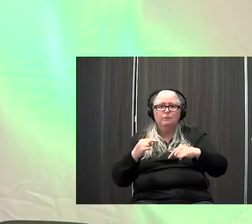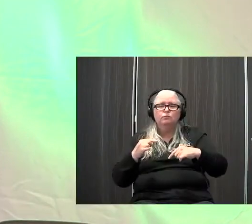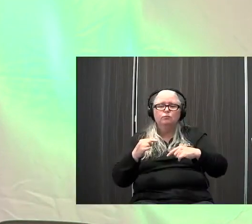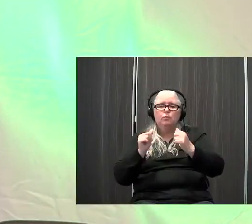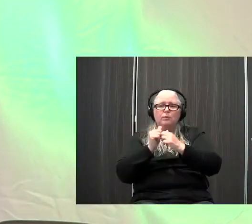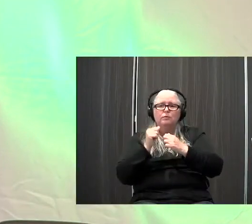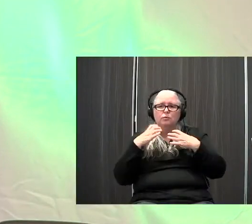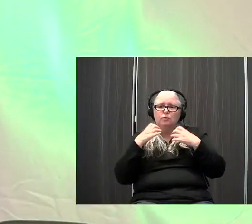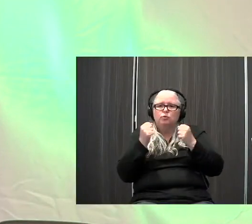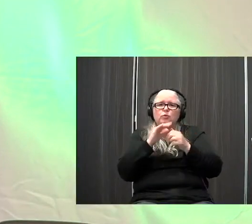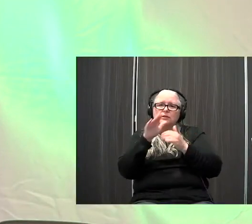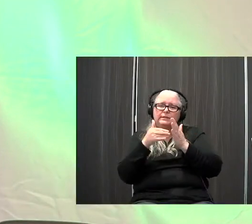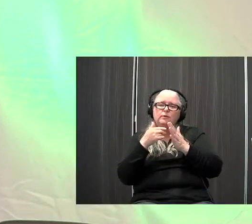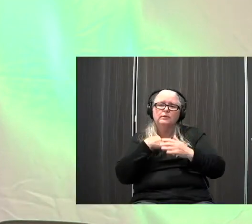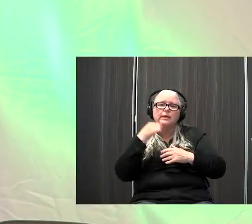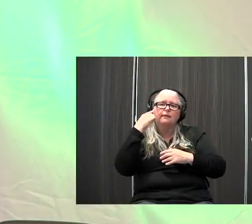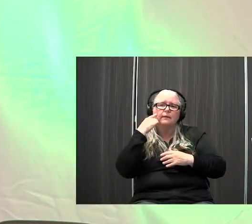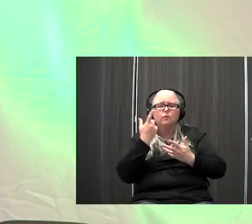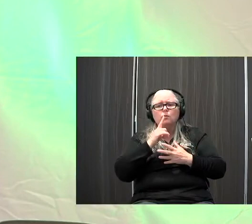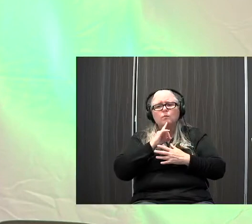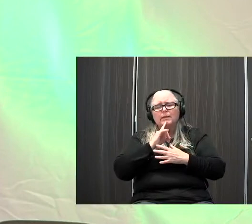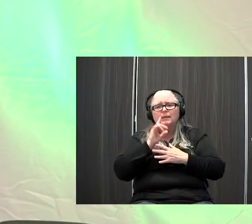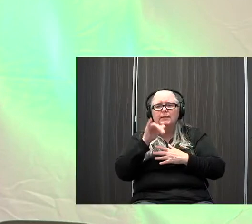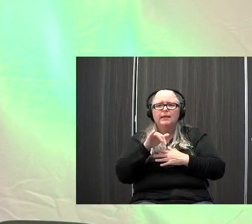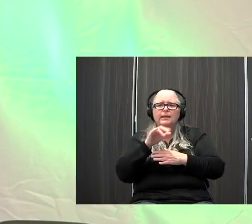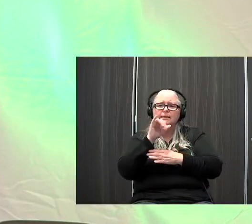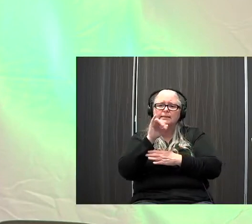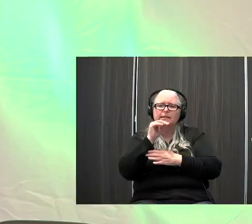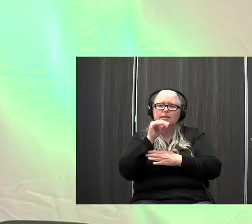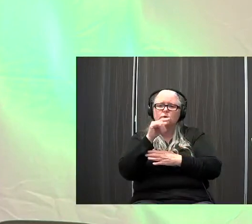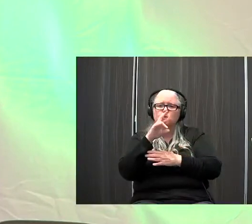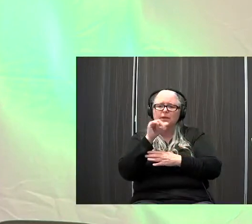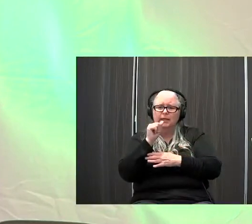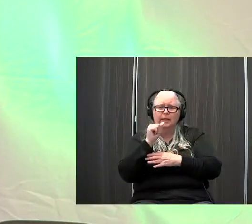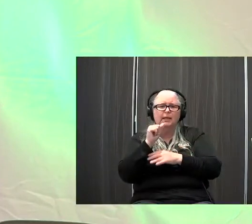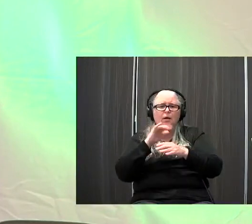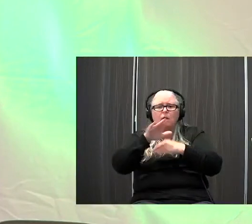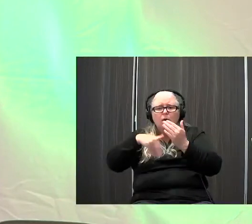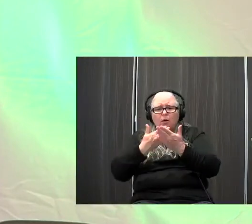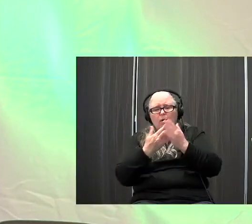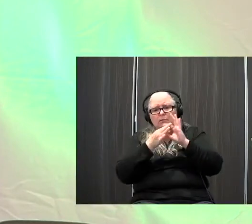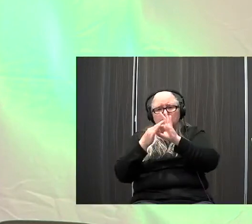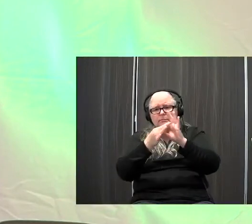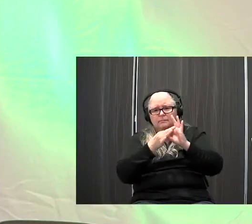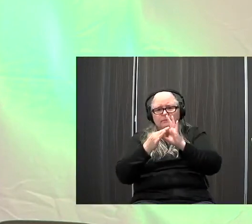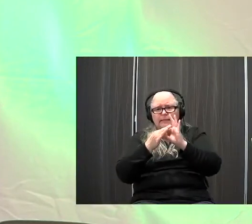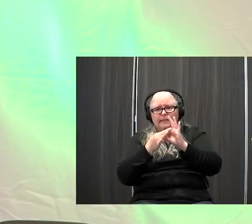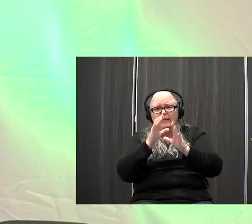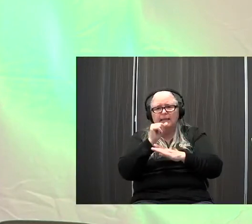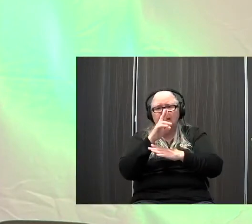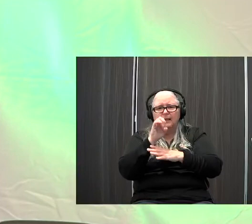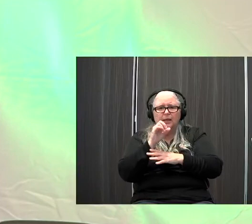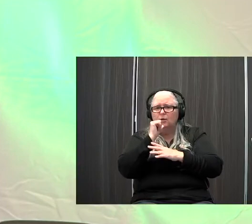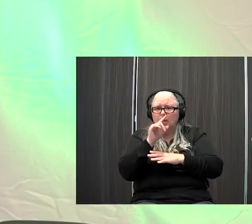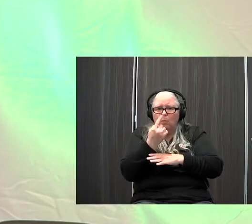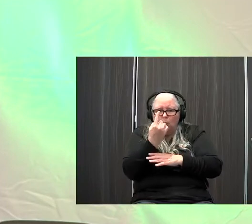I always like to think of it really as interdisciplinary care, not just multidisciplinary care, where multidisciplinary might mean